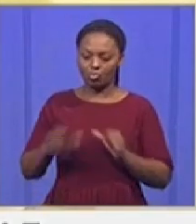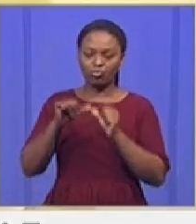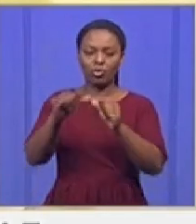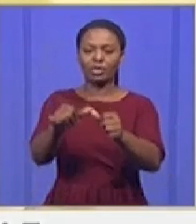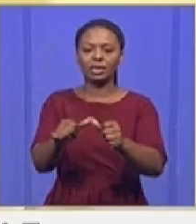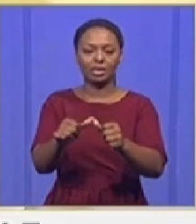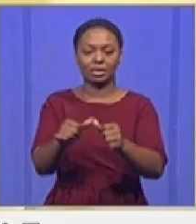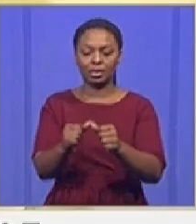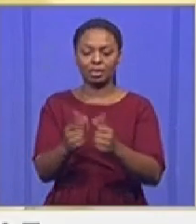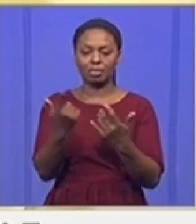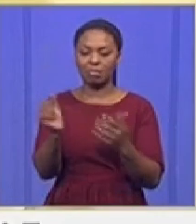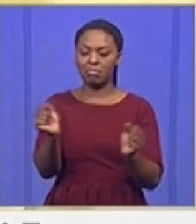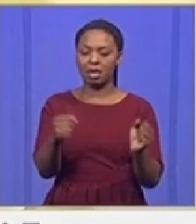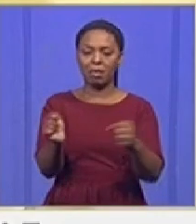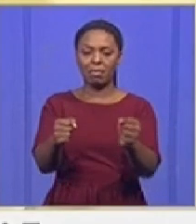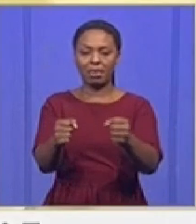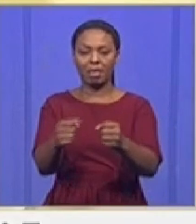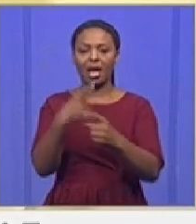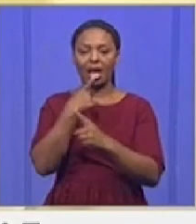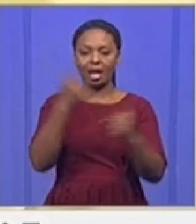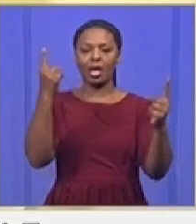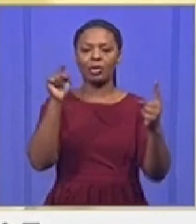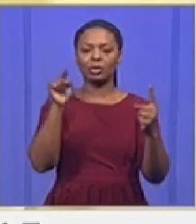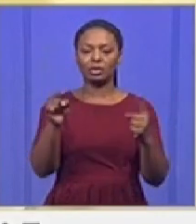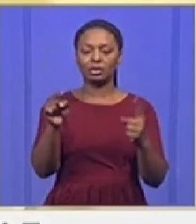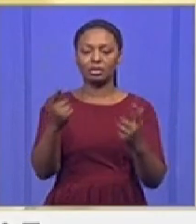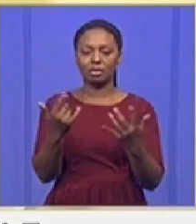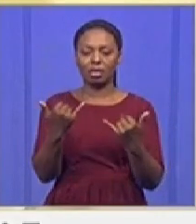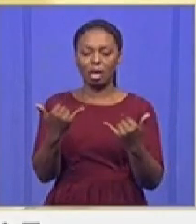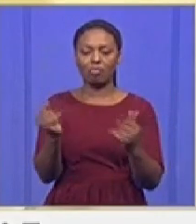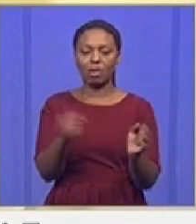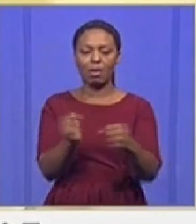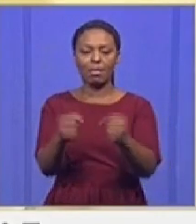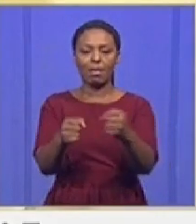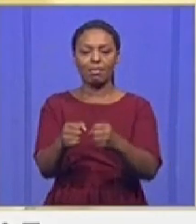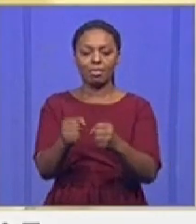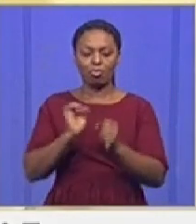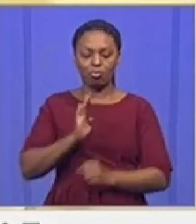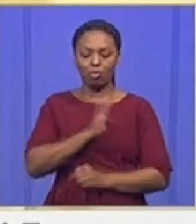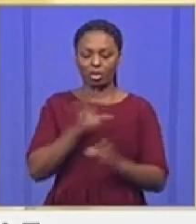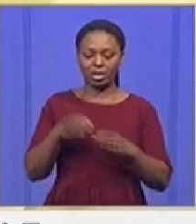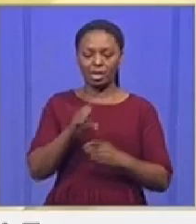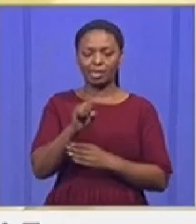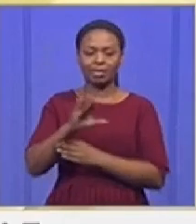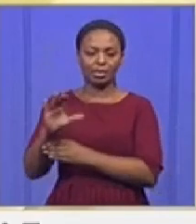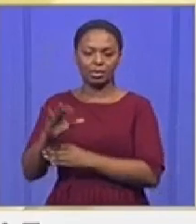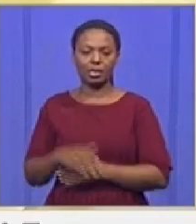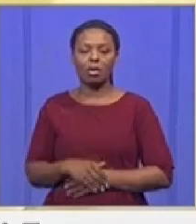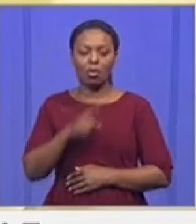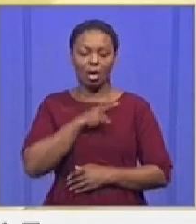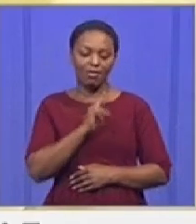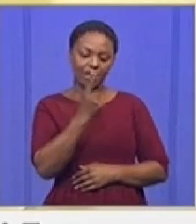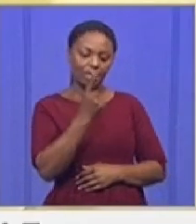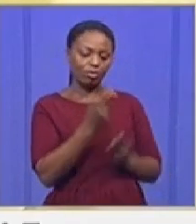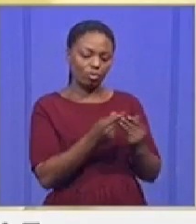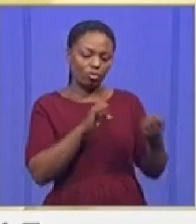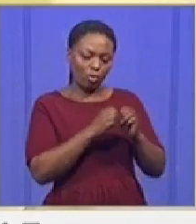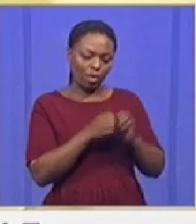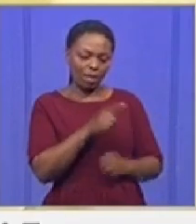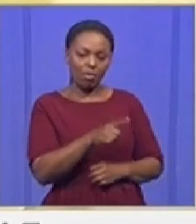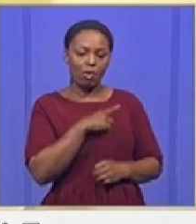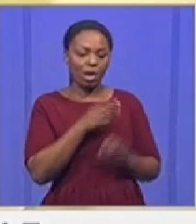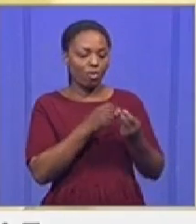proceed with appointing those individuals while those issues were there and had